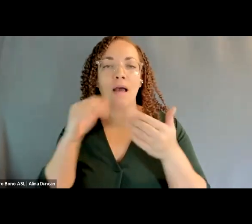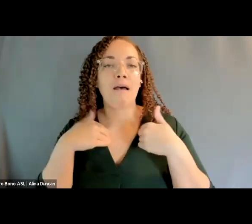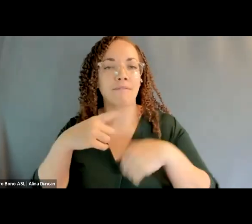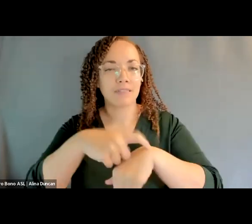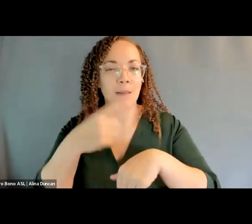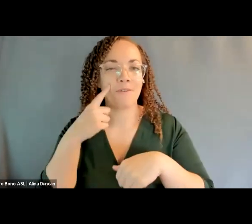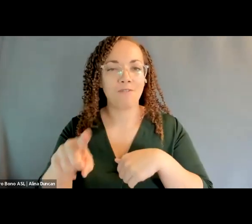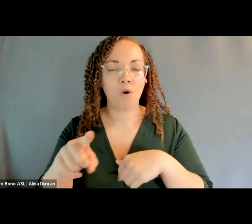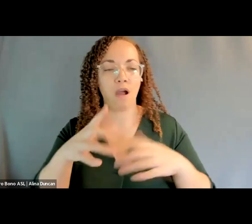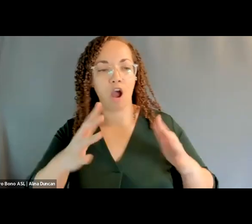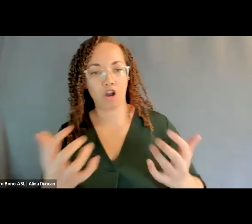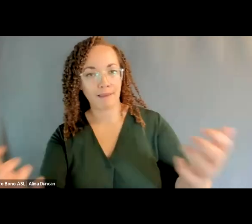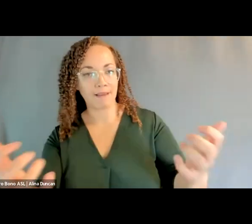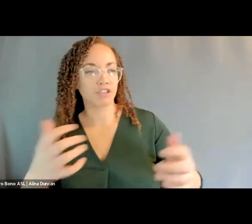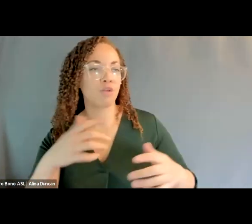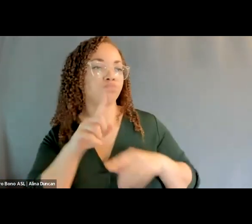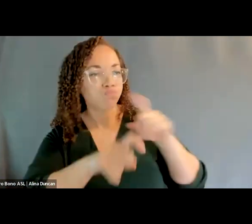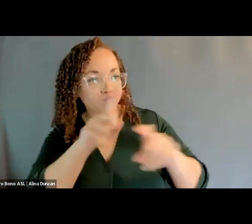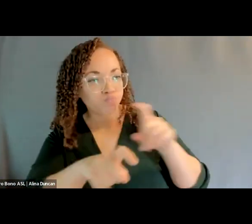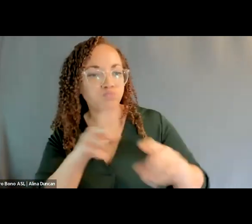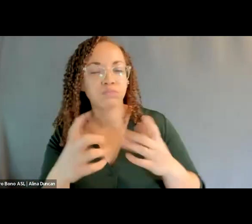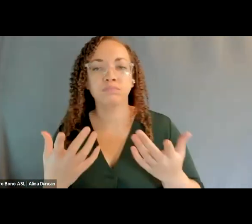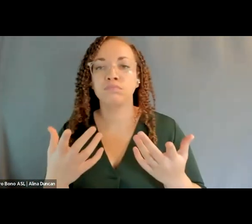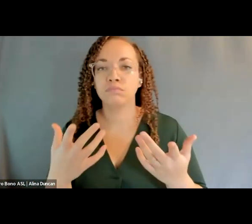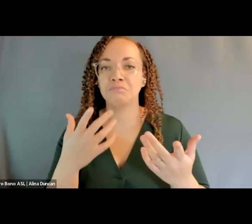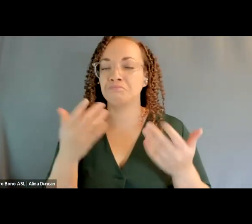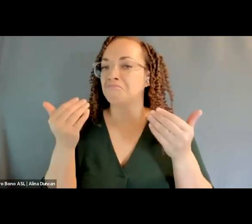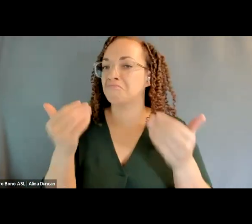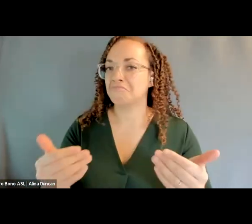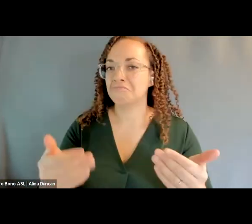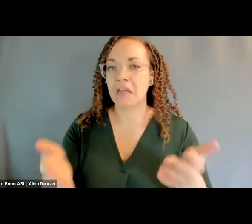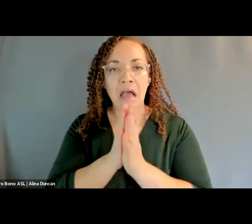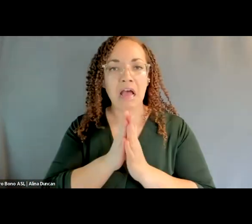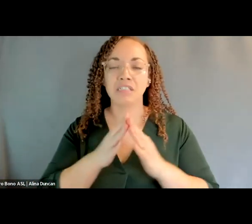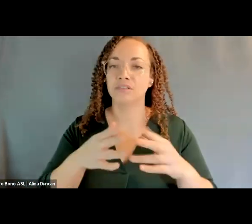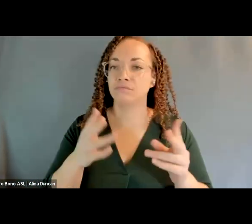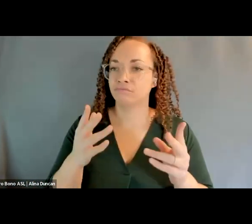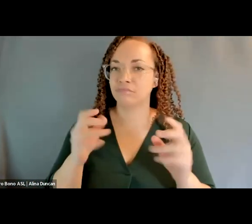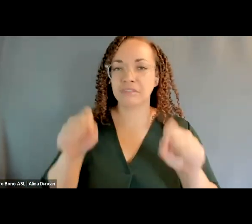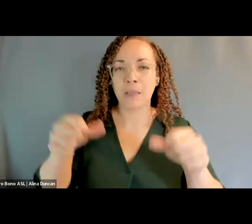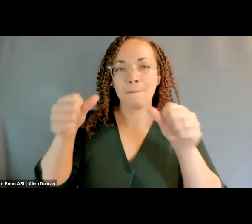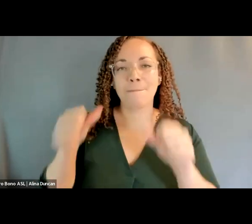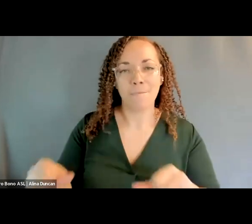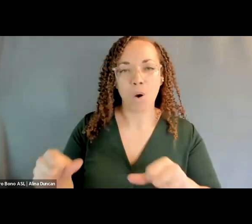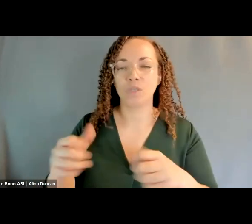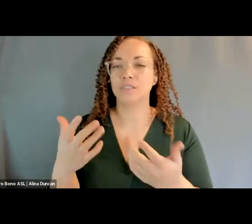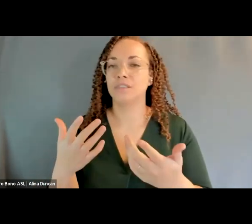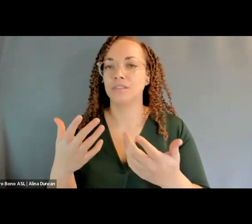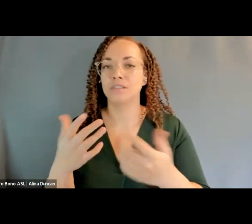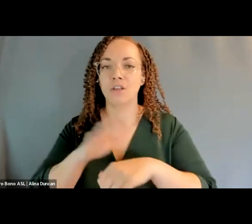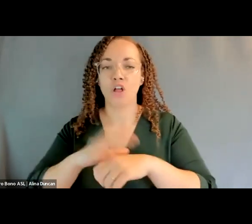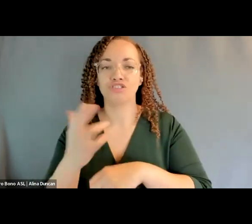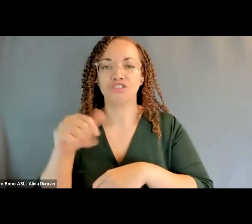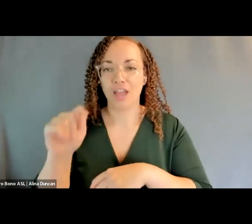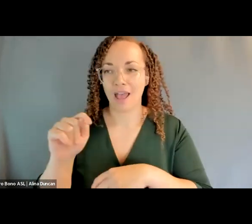please feel free to submit questions throughout the webinar in the Q&A box on your screen or in the chat box. We'll compile them and then ask them at the